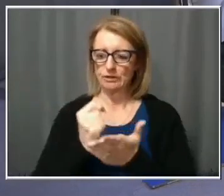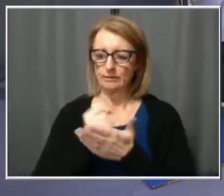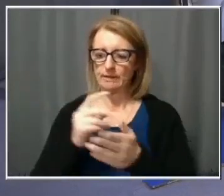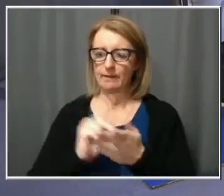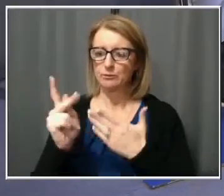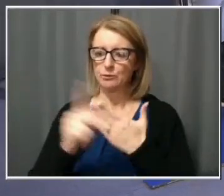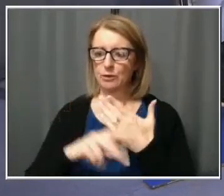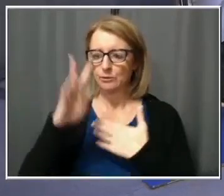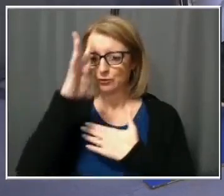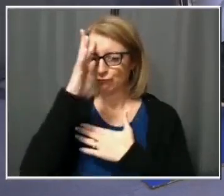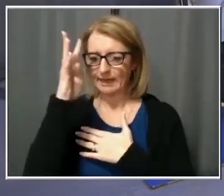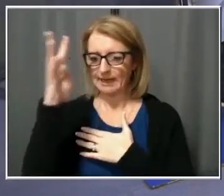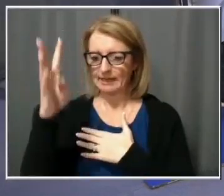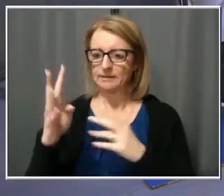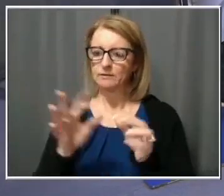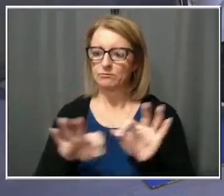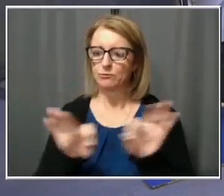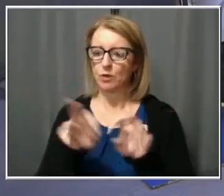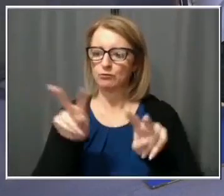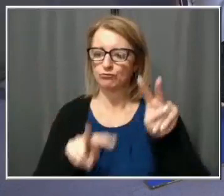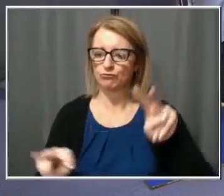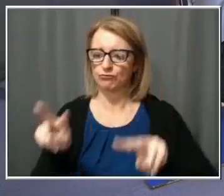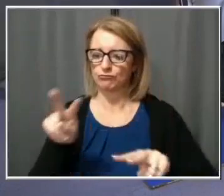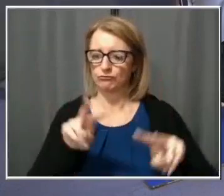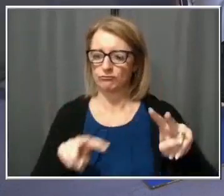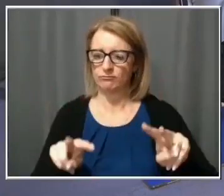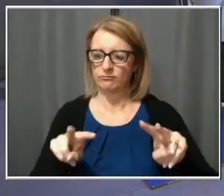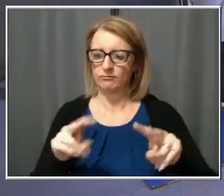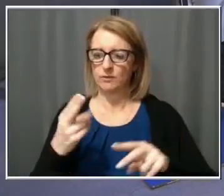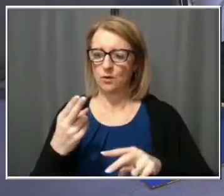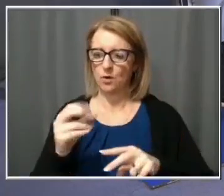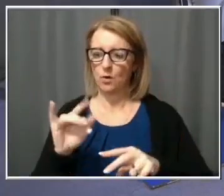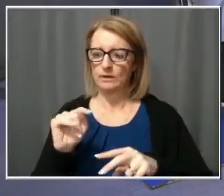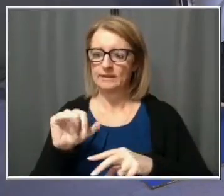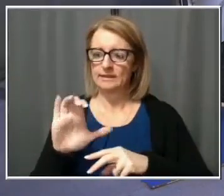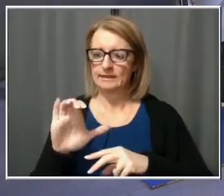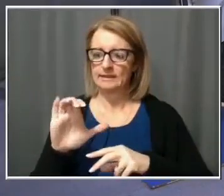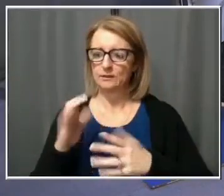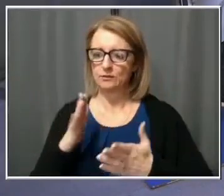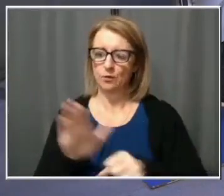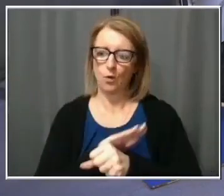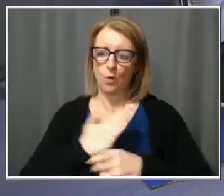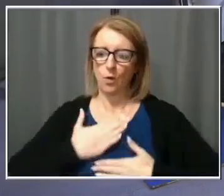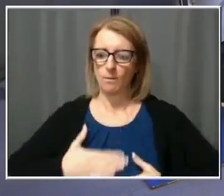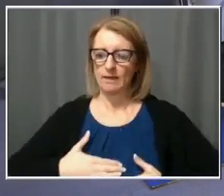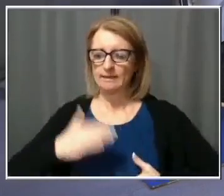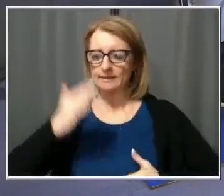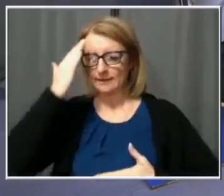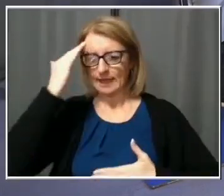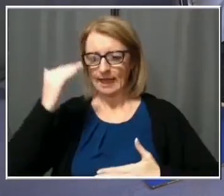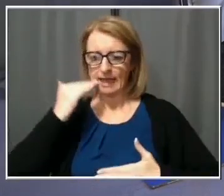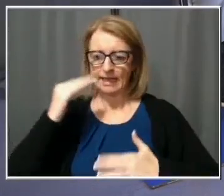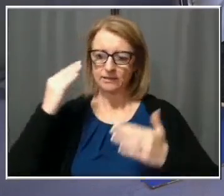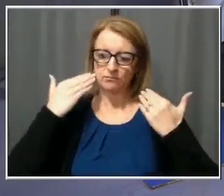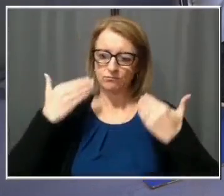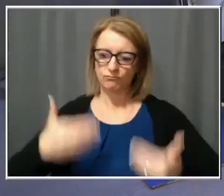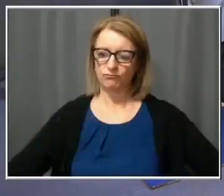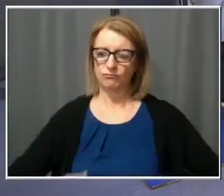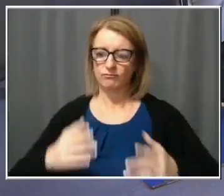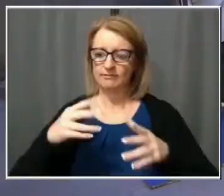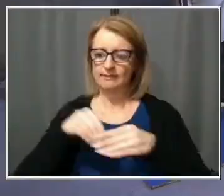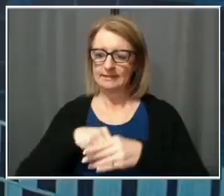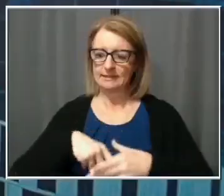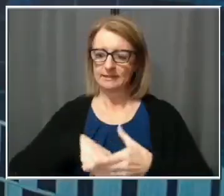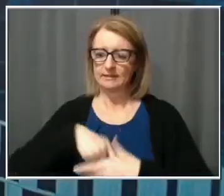created, it's important to look at holistically the whole body, from head to toe, inside and out. Tell us why. Especially in